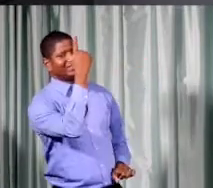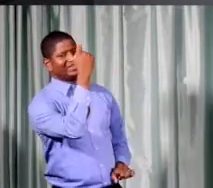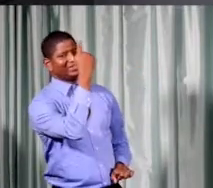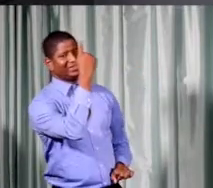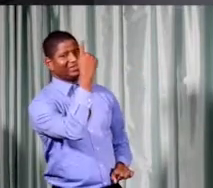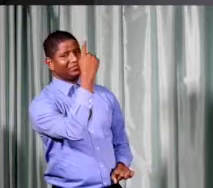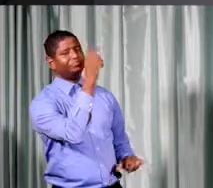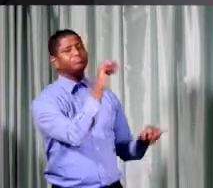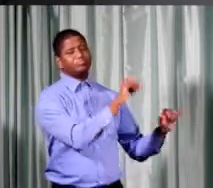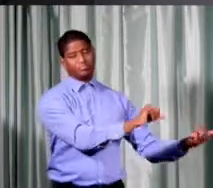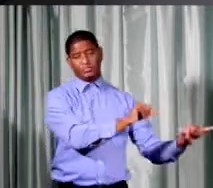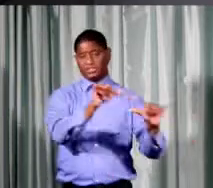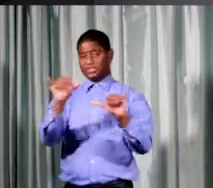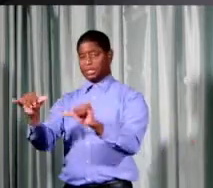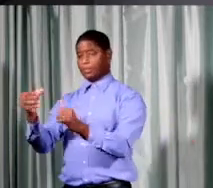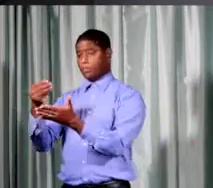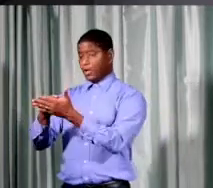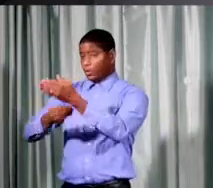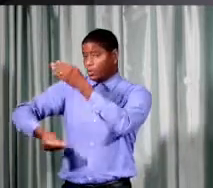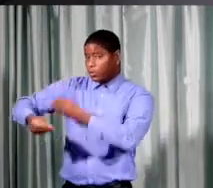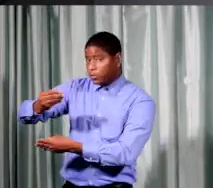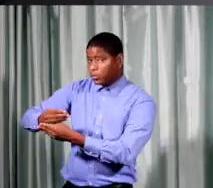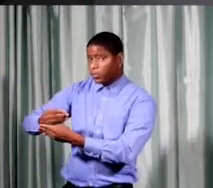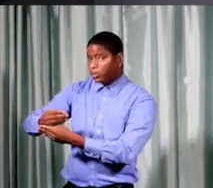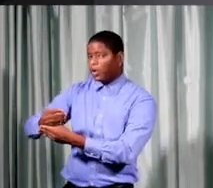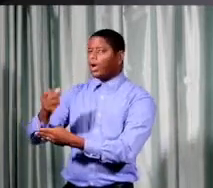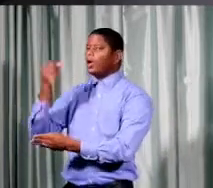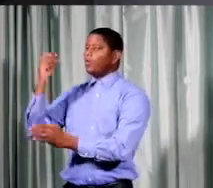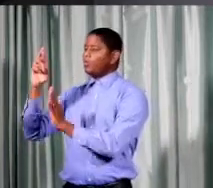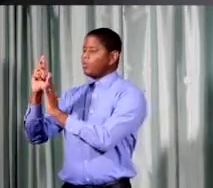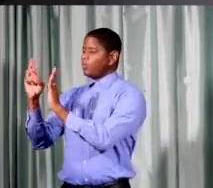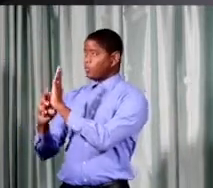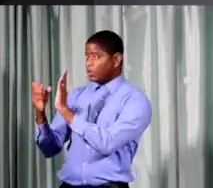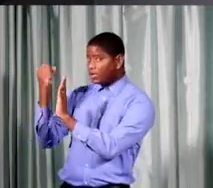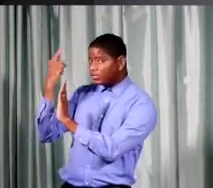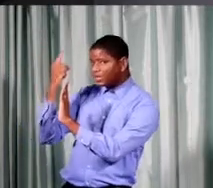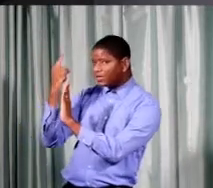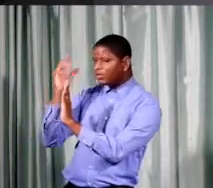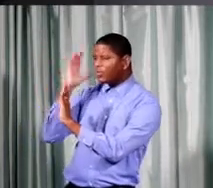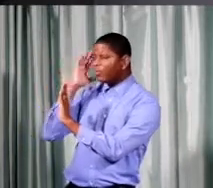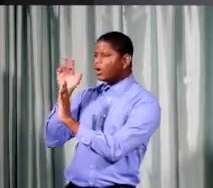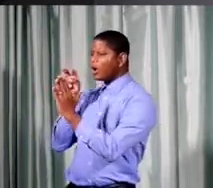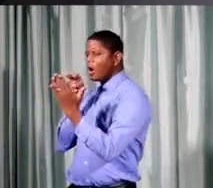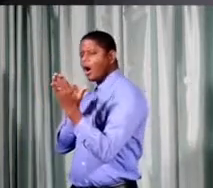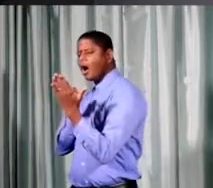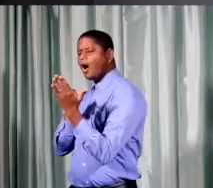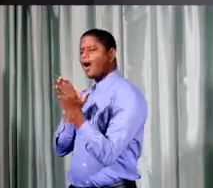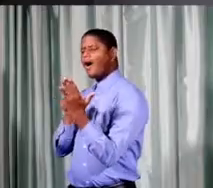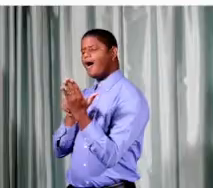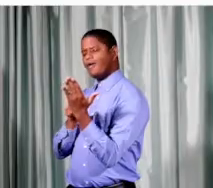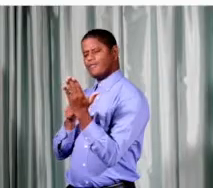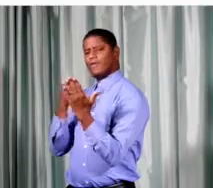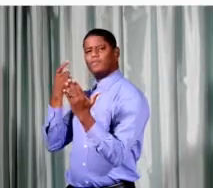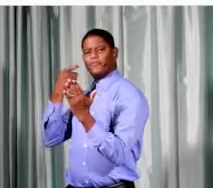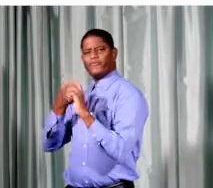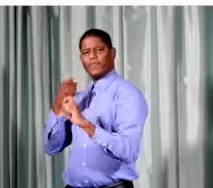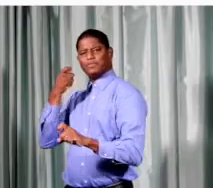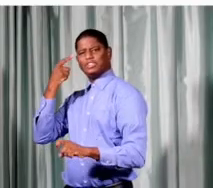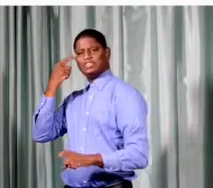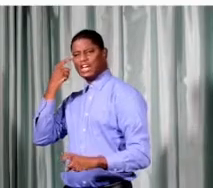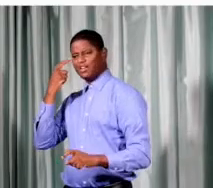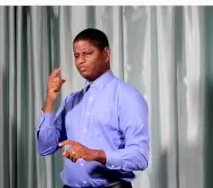with accounting. If you understand the rules, you could look at the financial statements from China, from Australia.